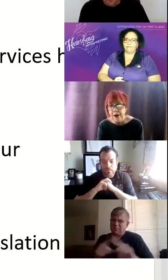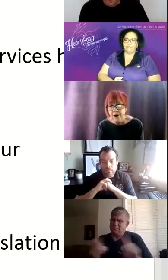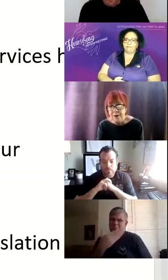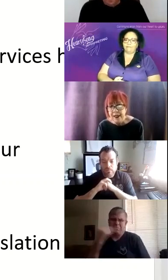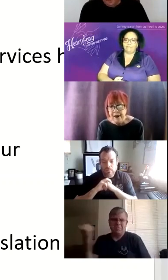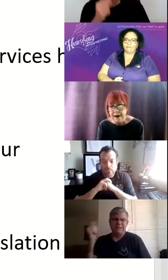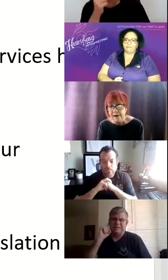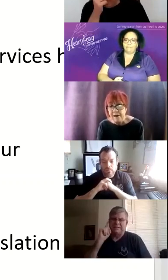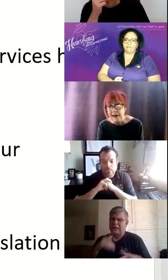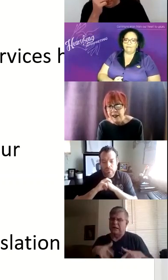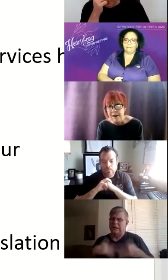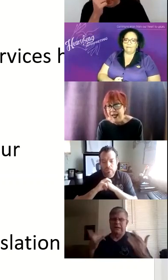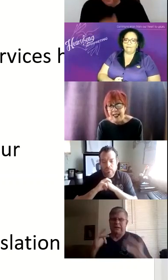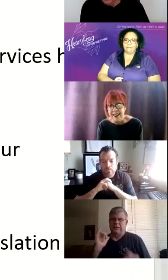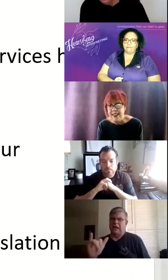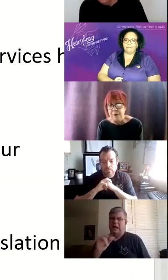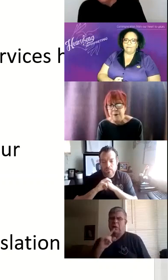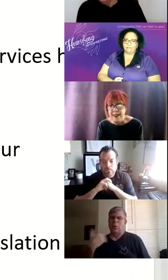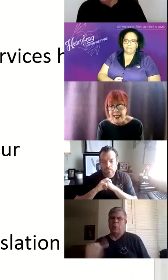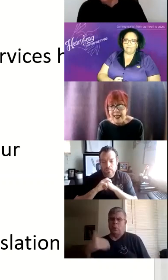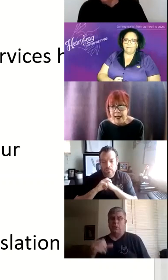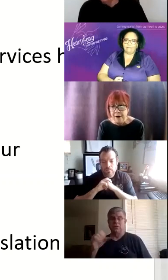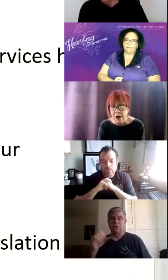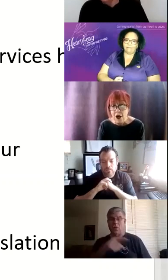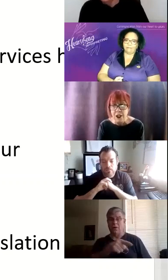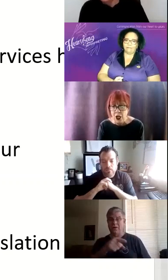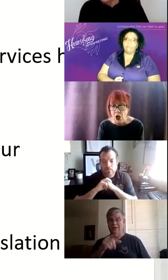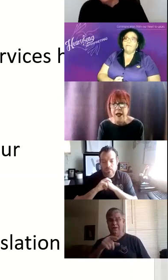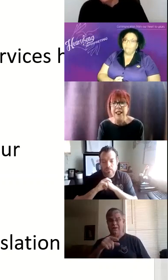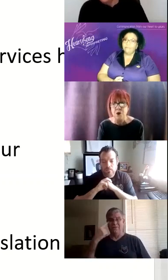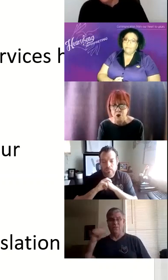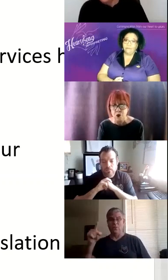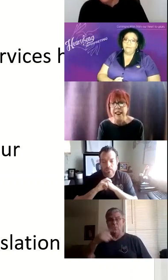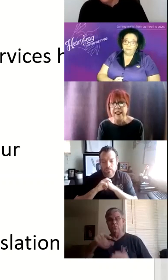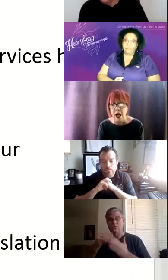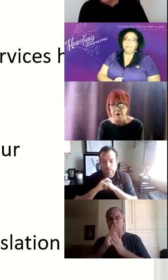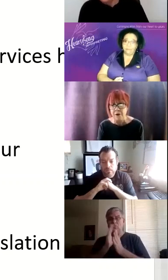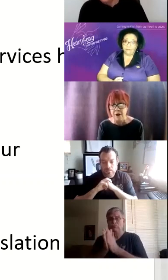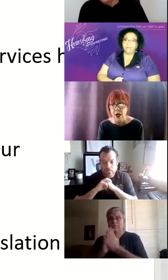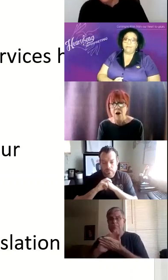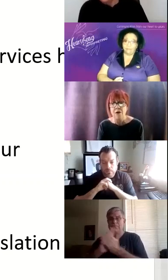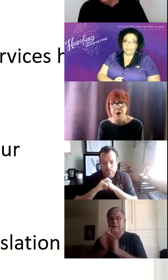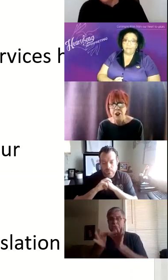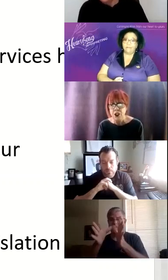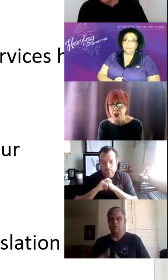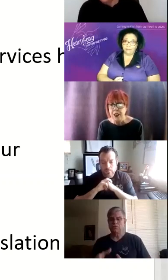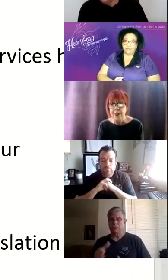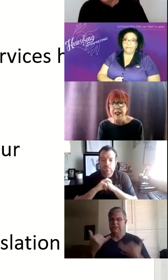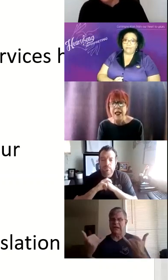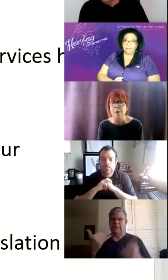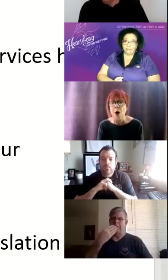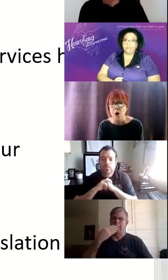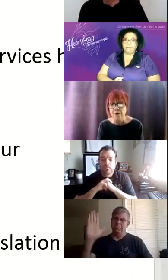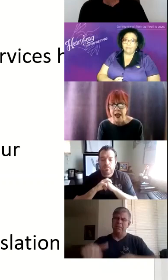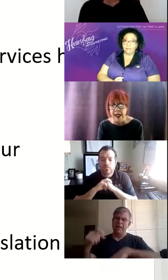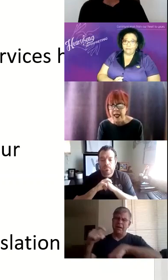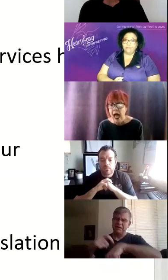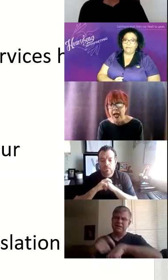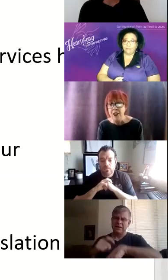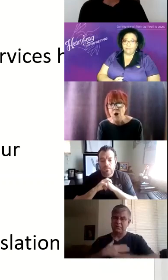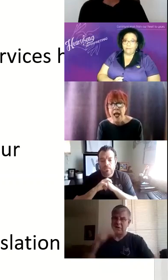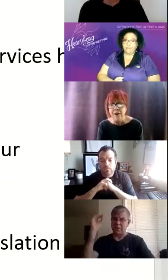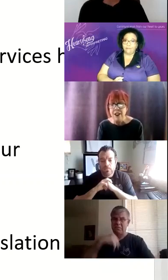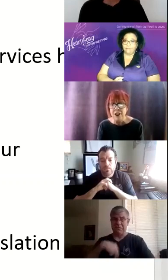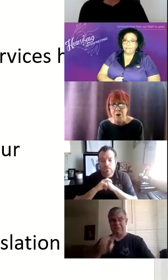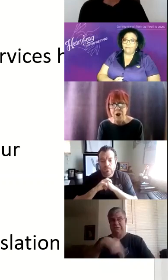you know, I mean, they're like, well, I guess it's the best thing. I don't know, you know, but it's really tough for the students to become motivated.